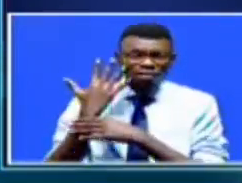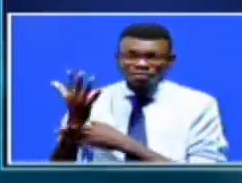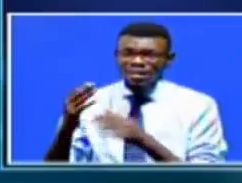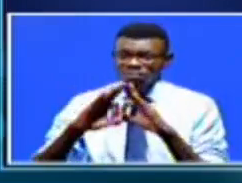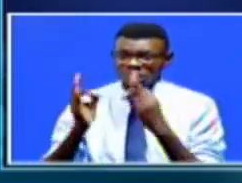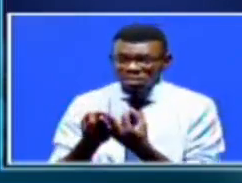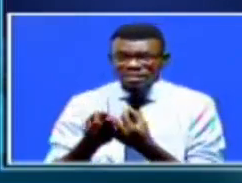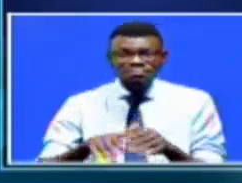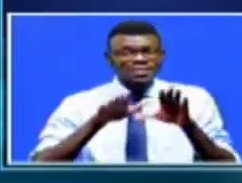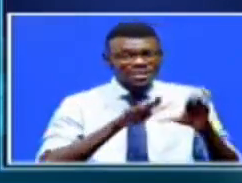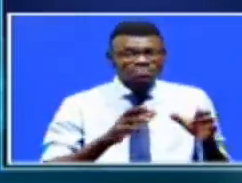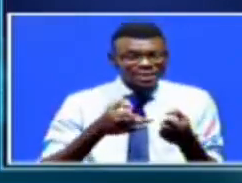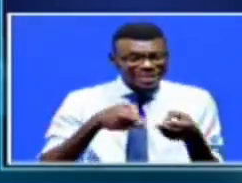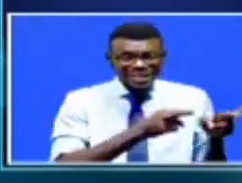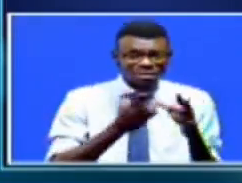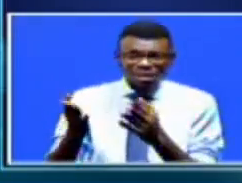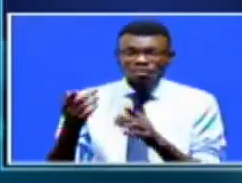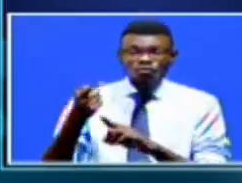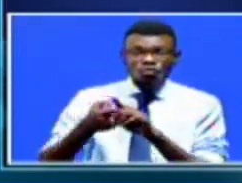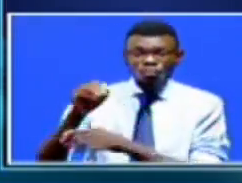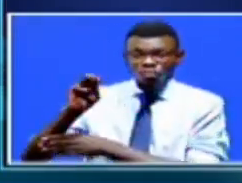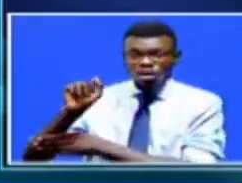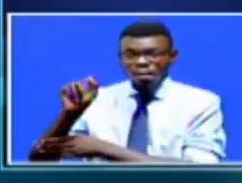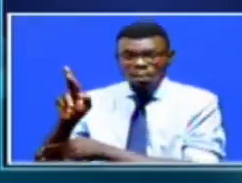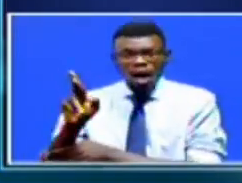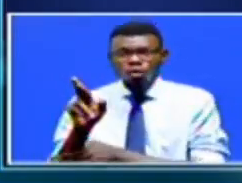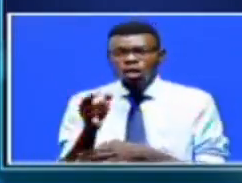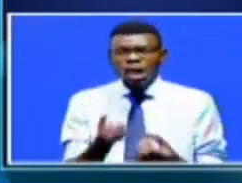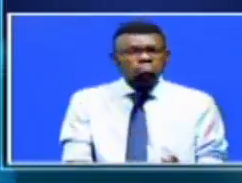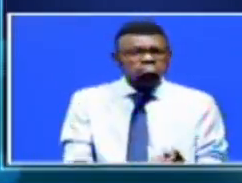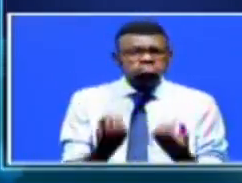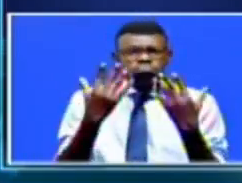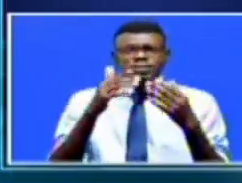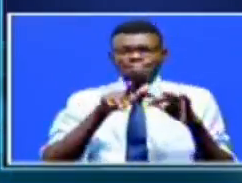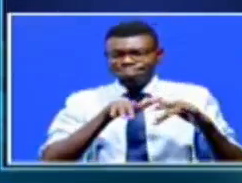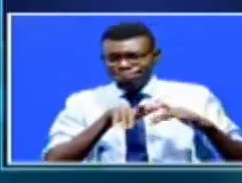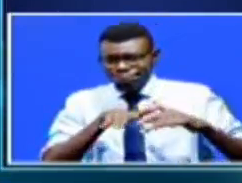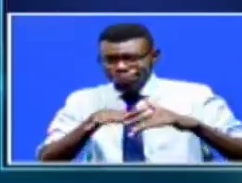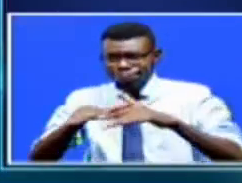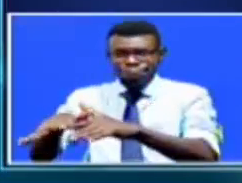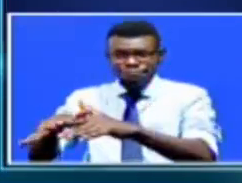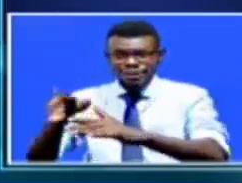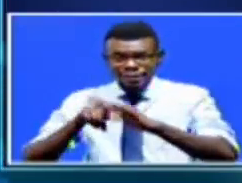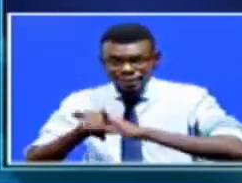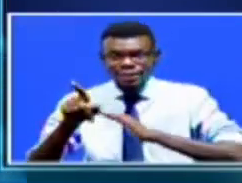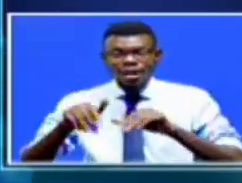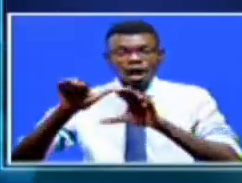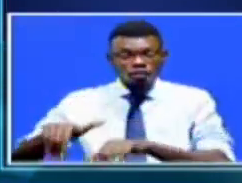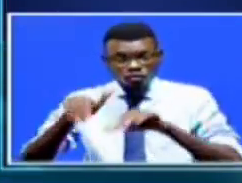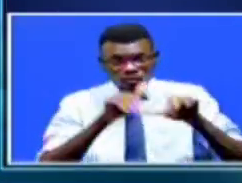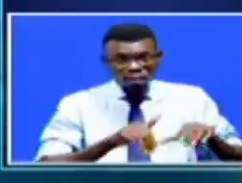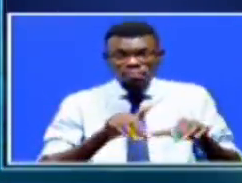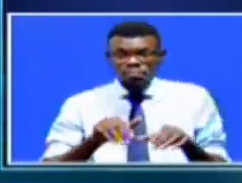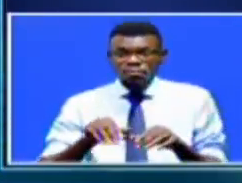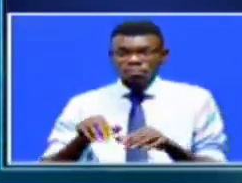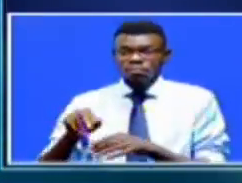River Marmonet, which flows from Mau Forest, burst its banks, flooding near centers and farms. In Nguluni location